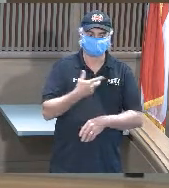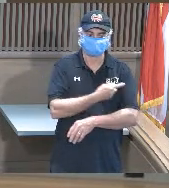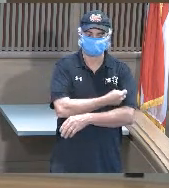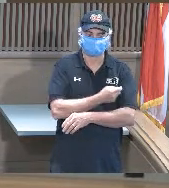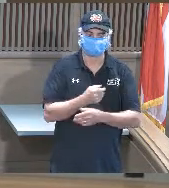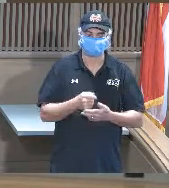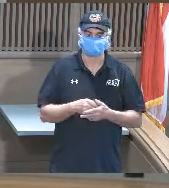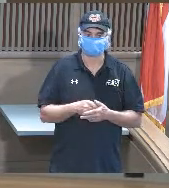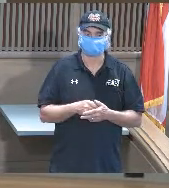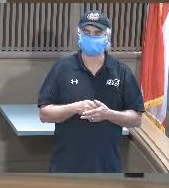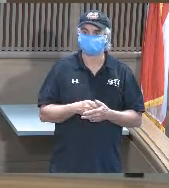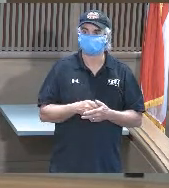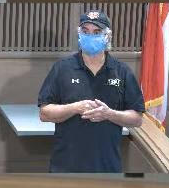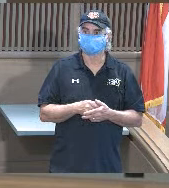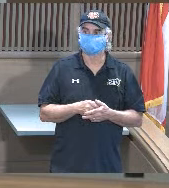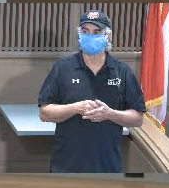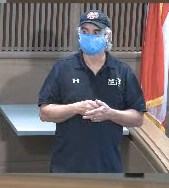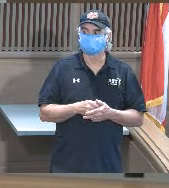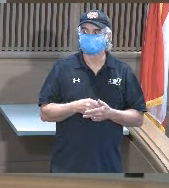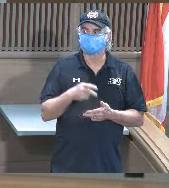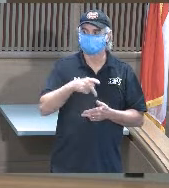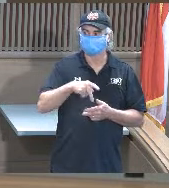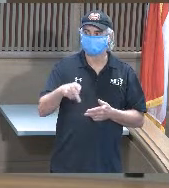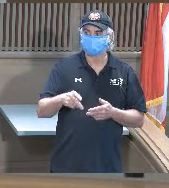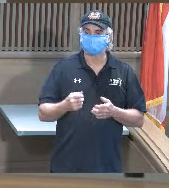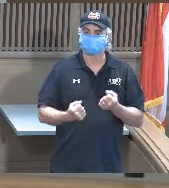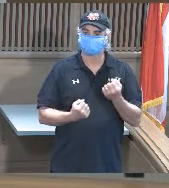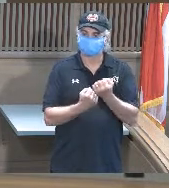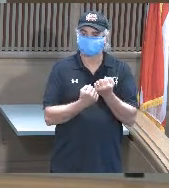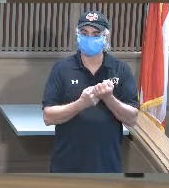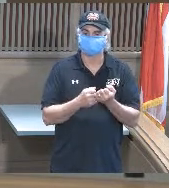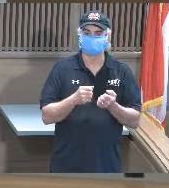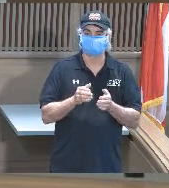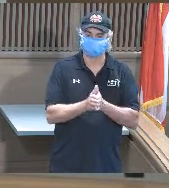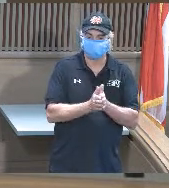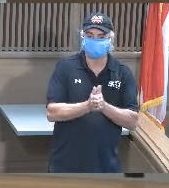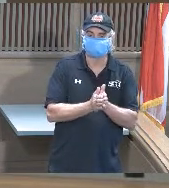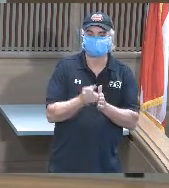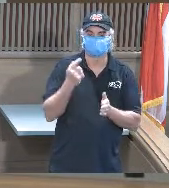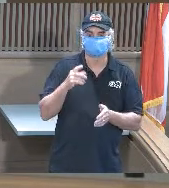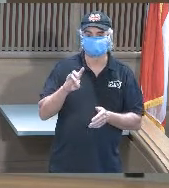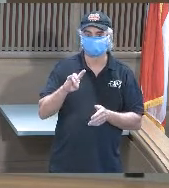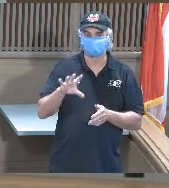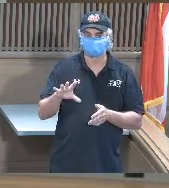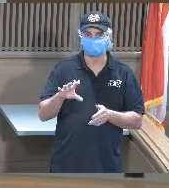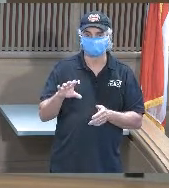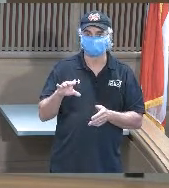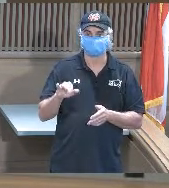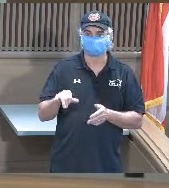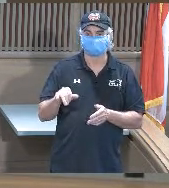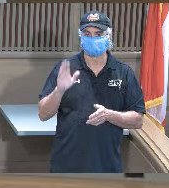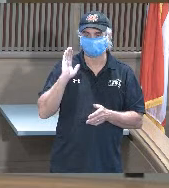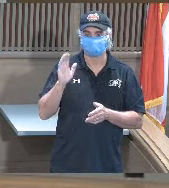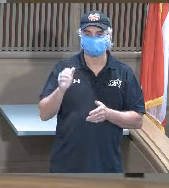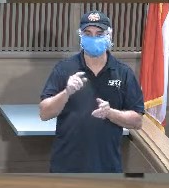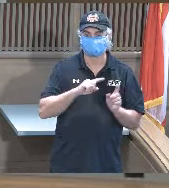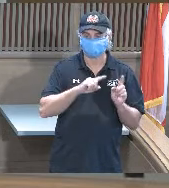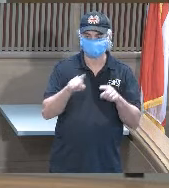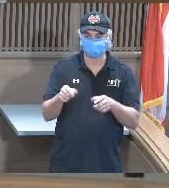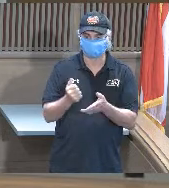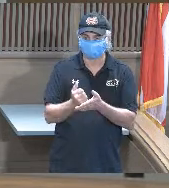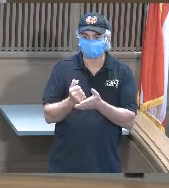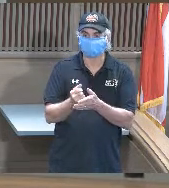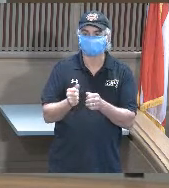Dougherty County's second Strive for 75 incentive-based vaccination event tomorrow. We have our mobile wellness clinics,